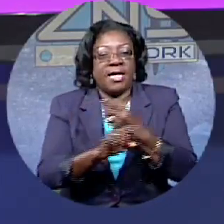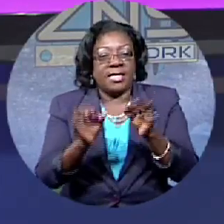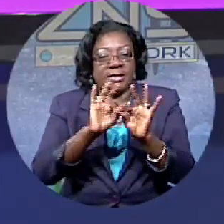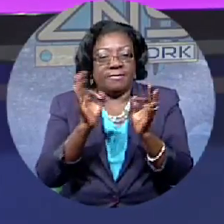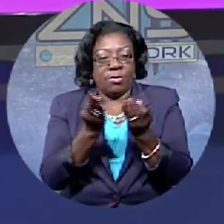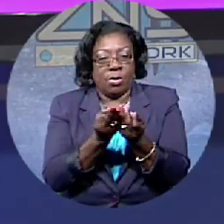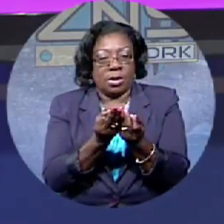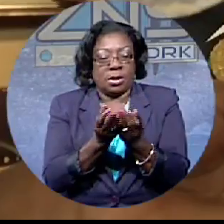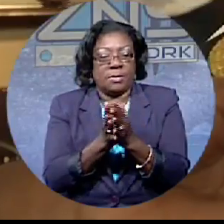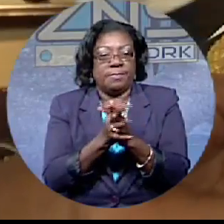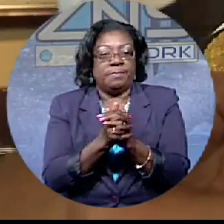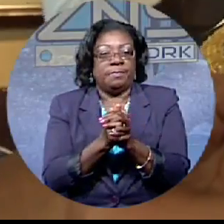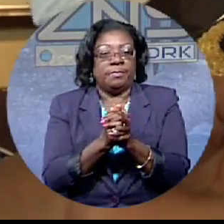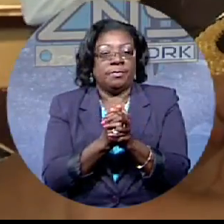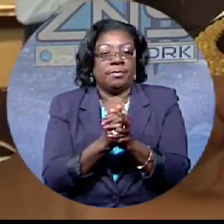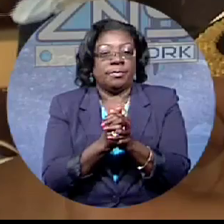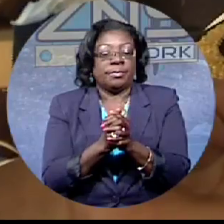parameters.